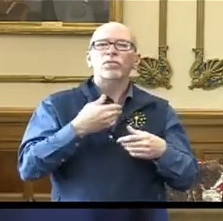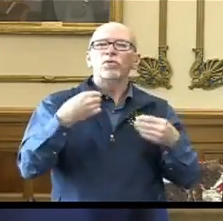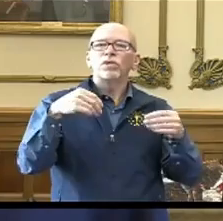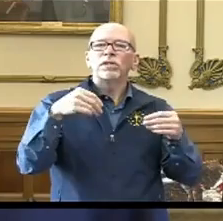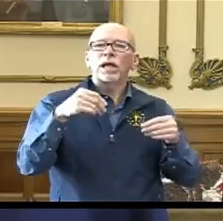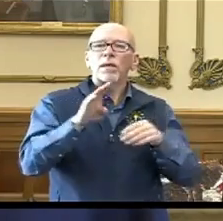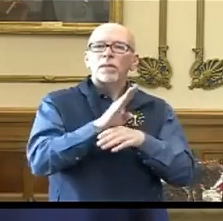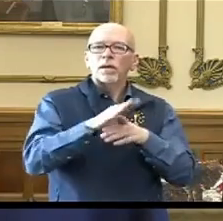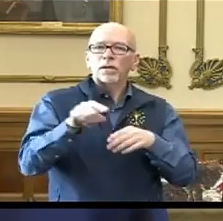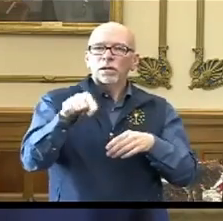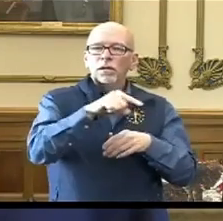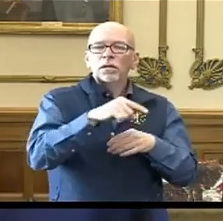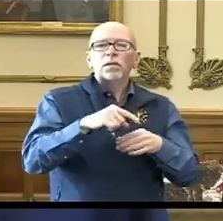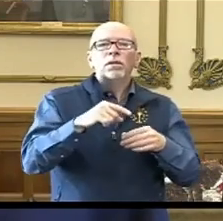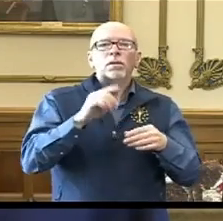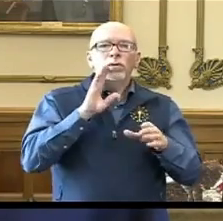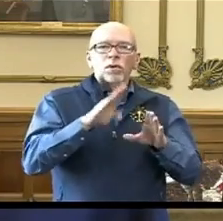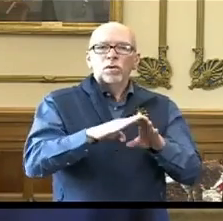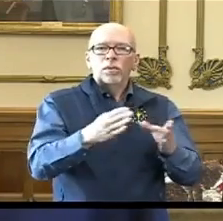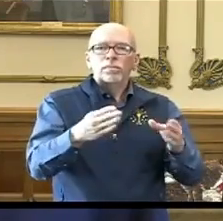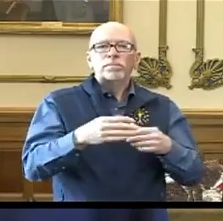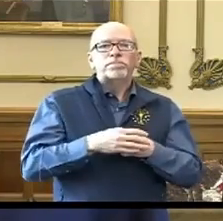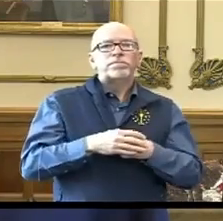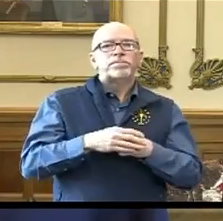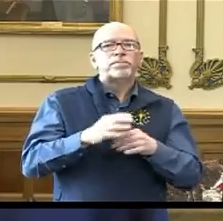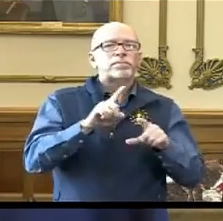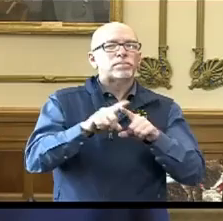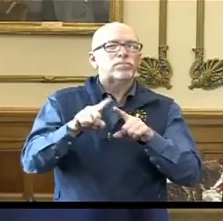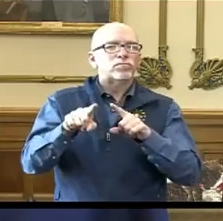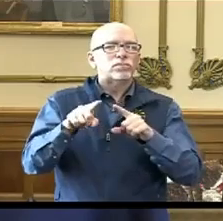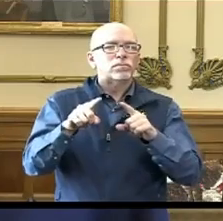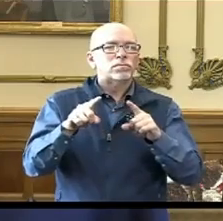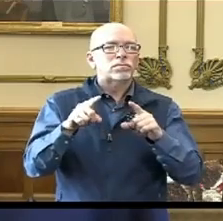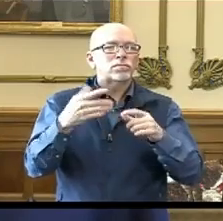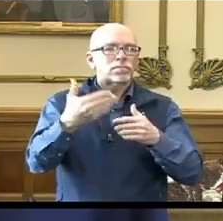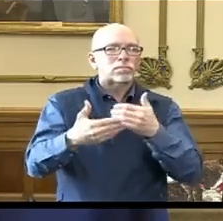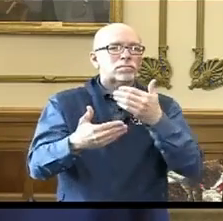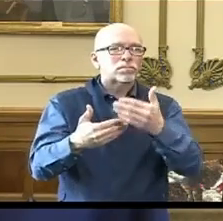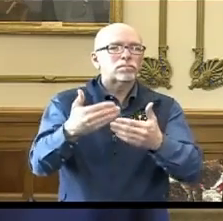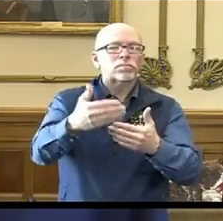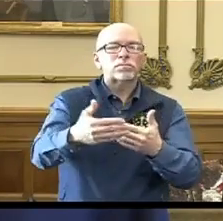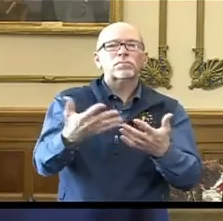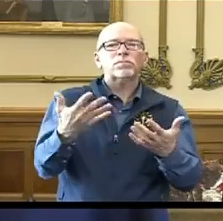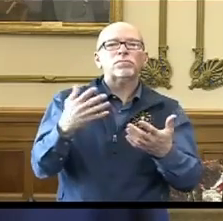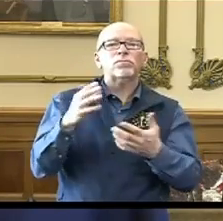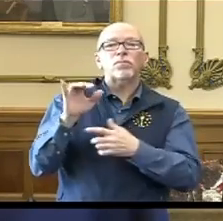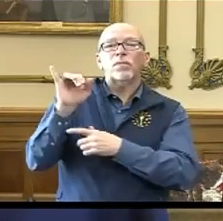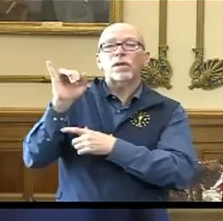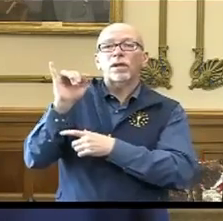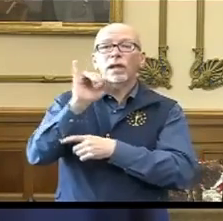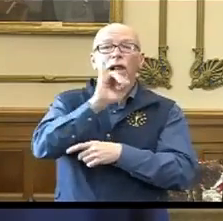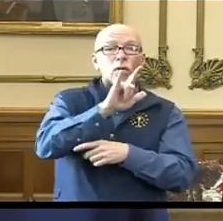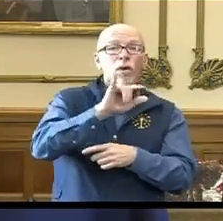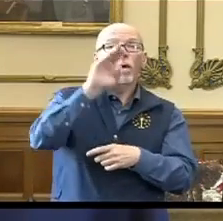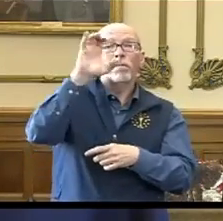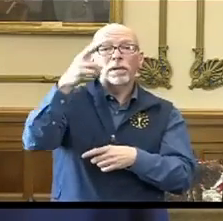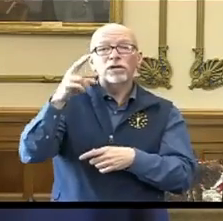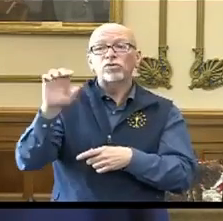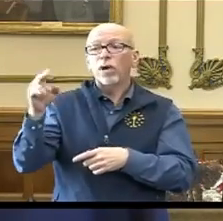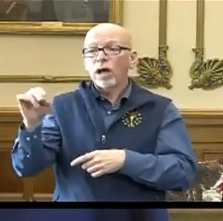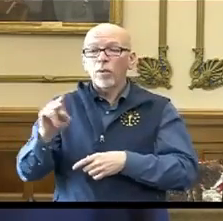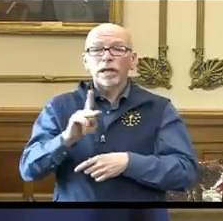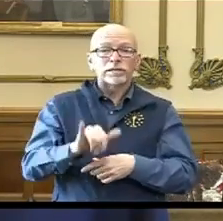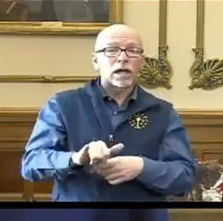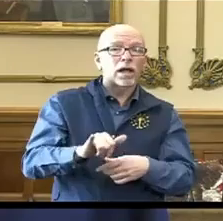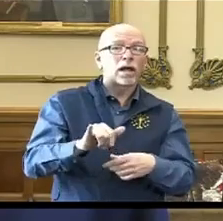retail businesses opening up and in different stages. And so whether it's Illinois, Michigan, Ohio, or Kentucky, and even